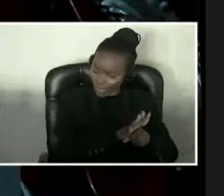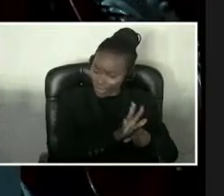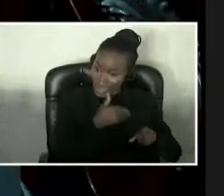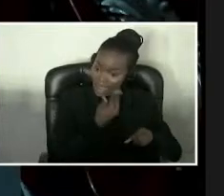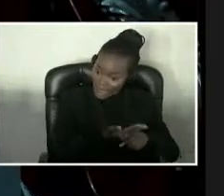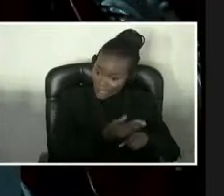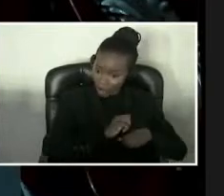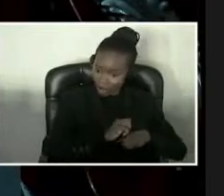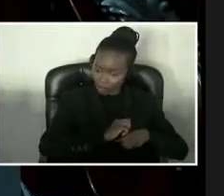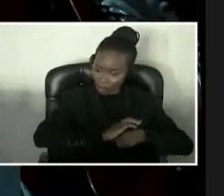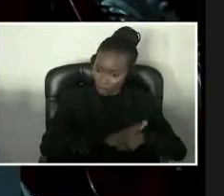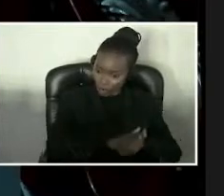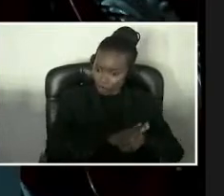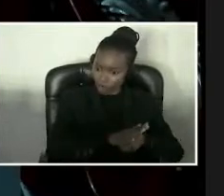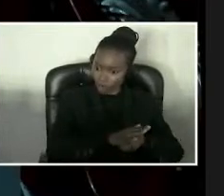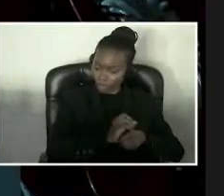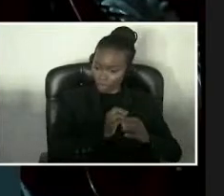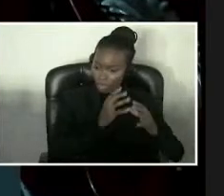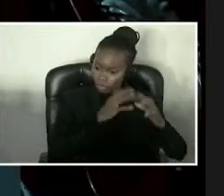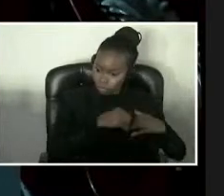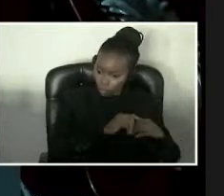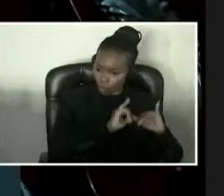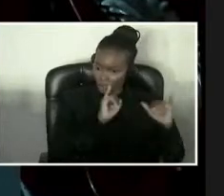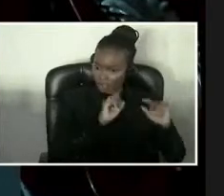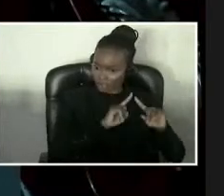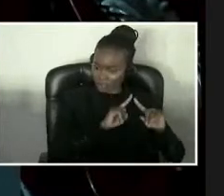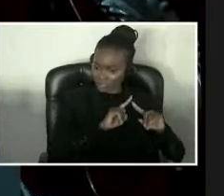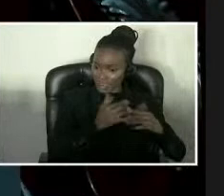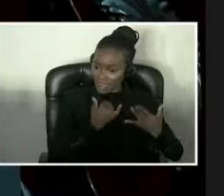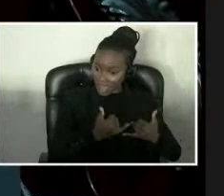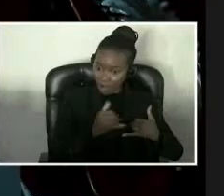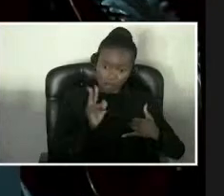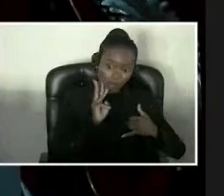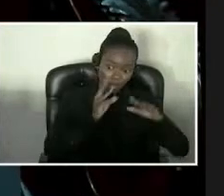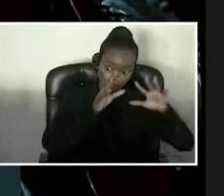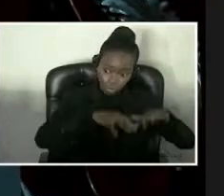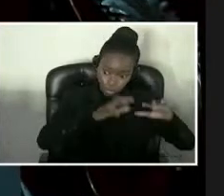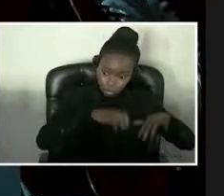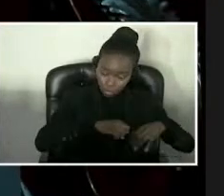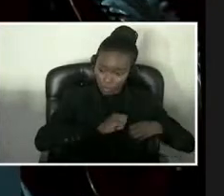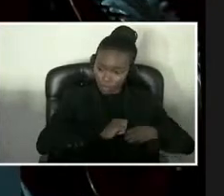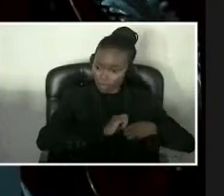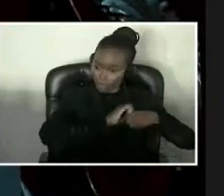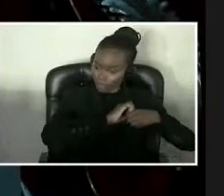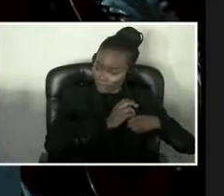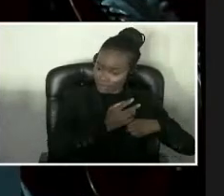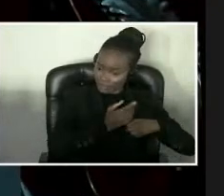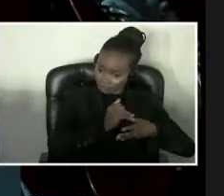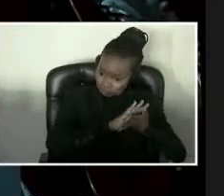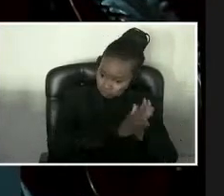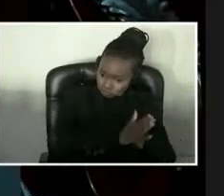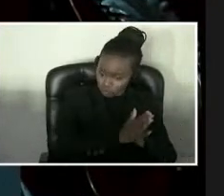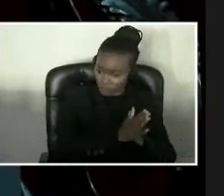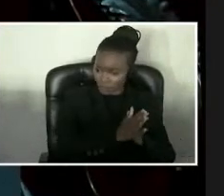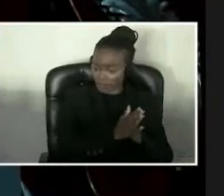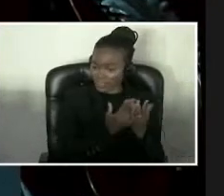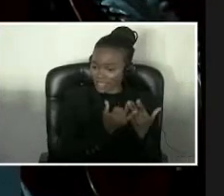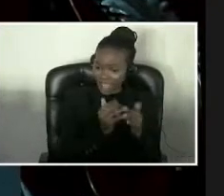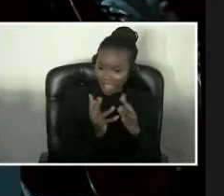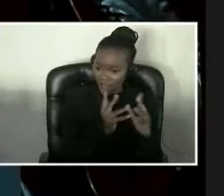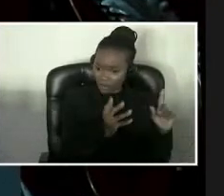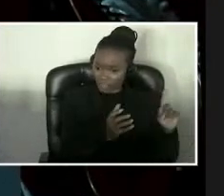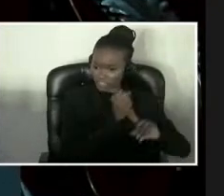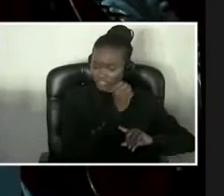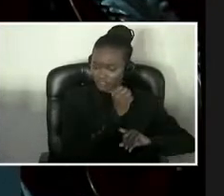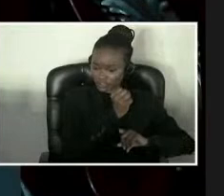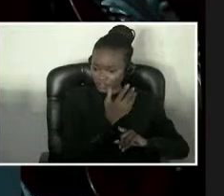continue to cut budget let's find budget cards and built a stronger province number two let's have one